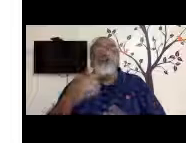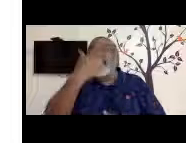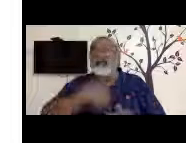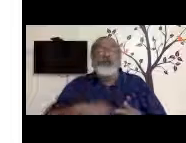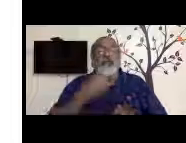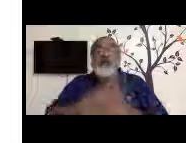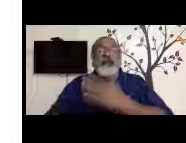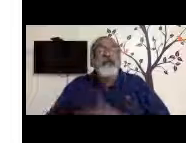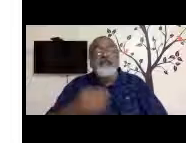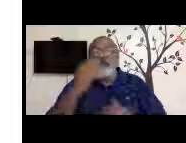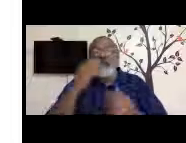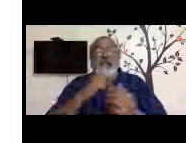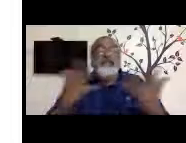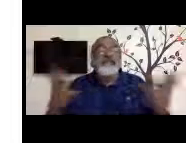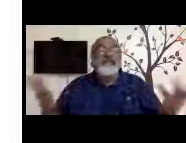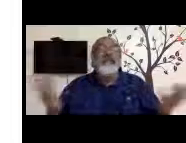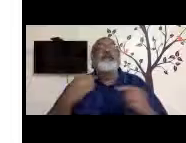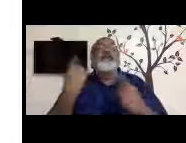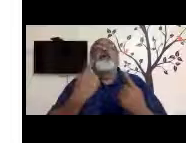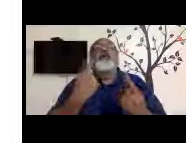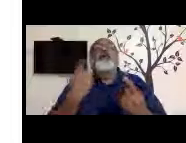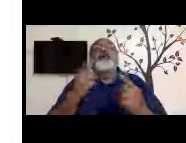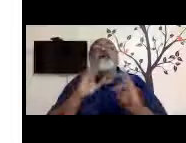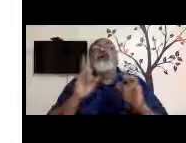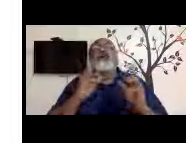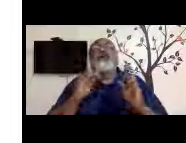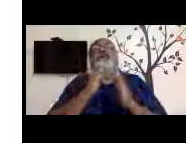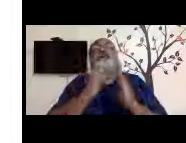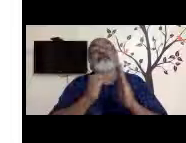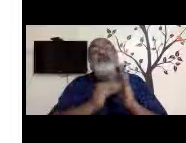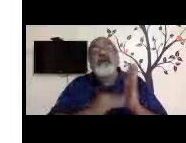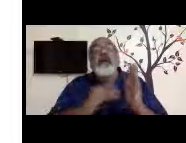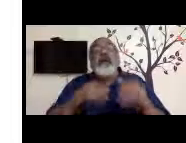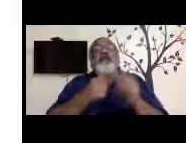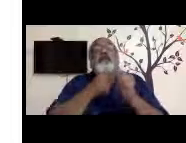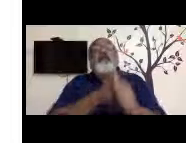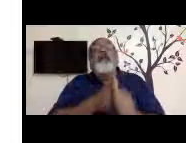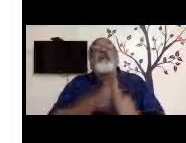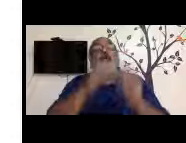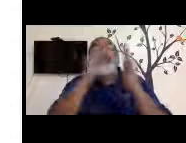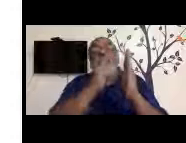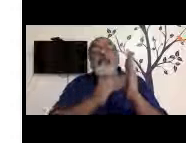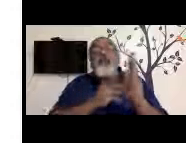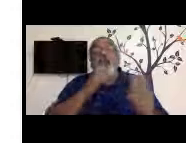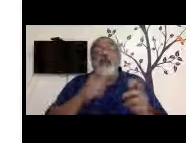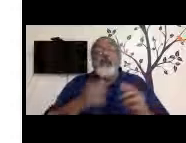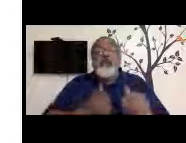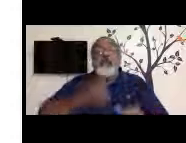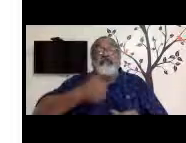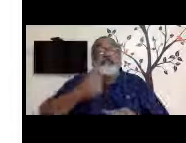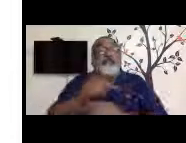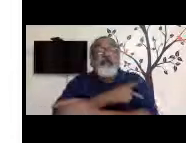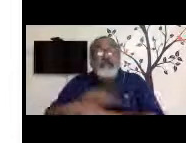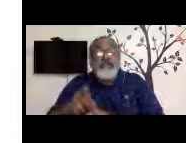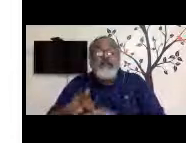disability, but it is talking about the procedures to be followed by, or the courses to